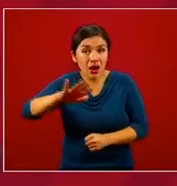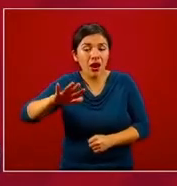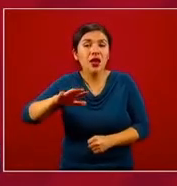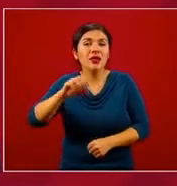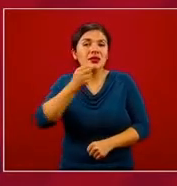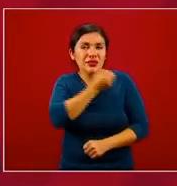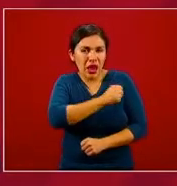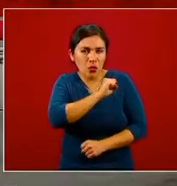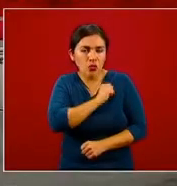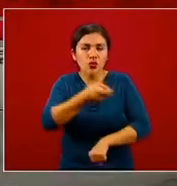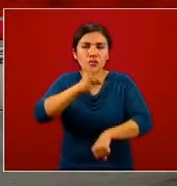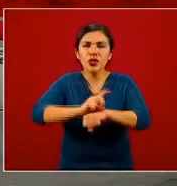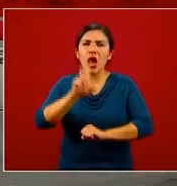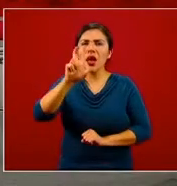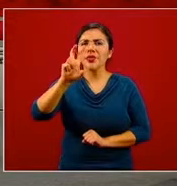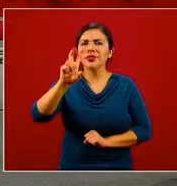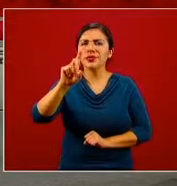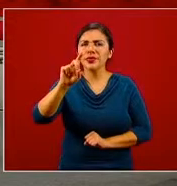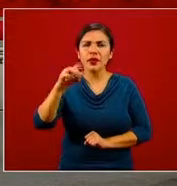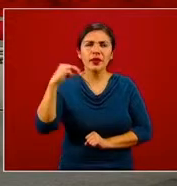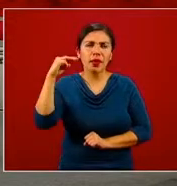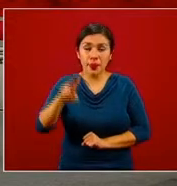essential activities have continued.